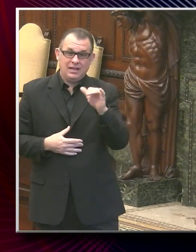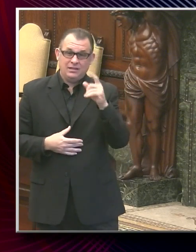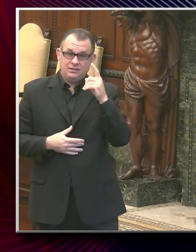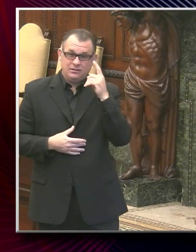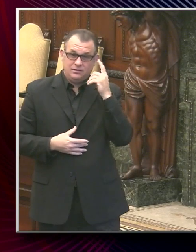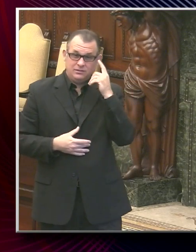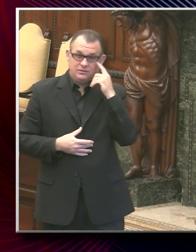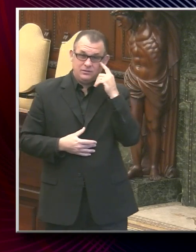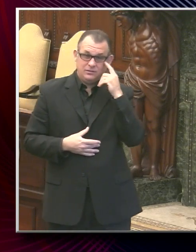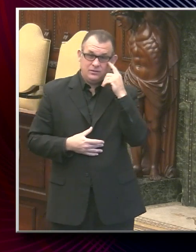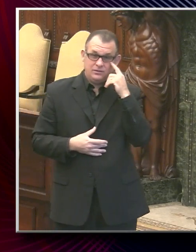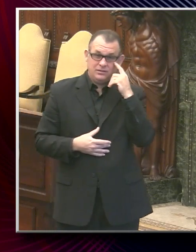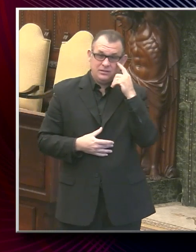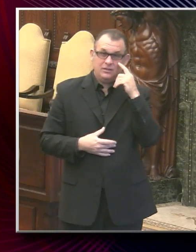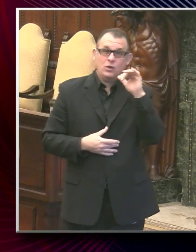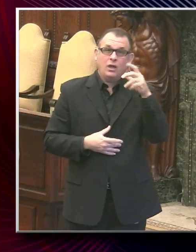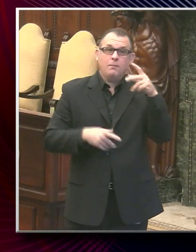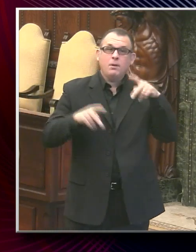season? Yes.